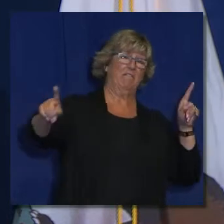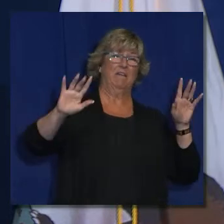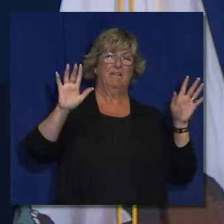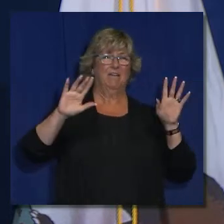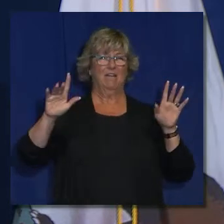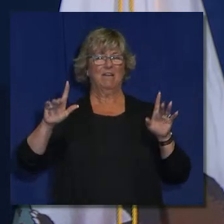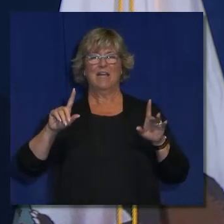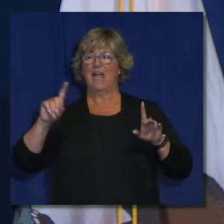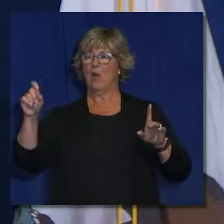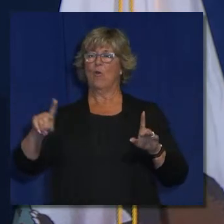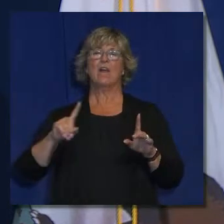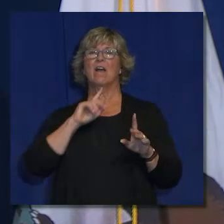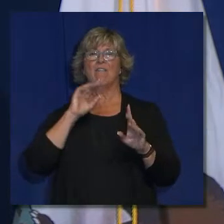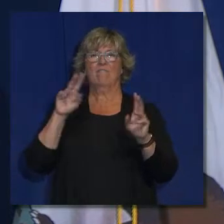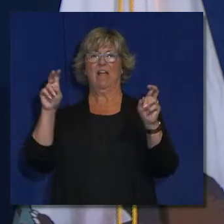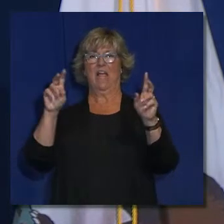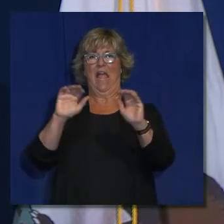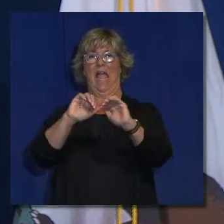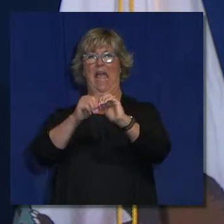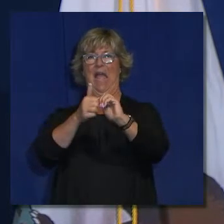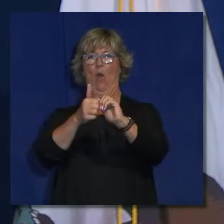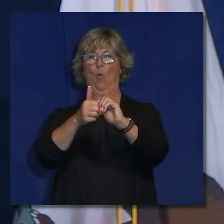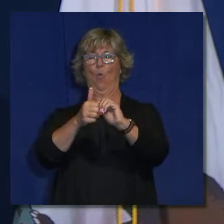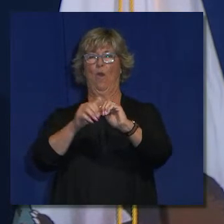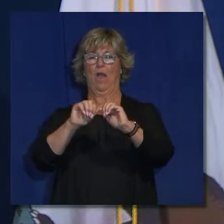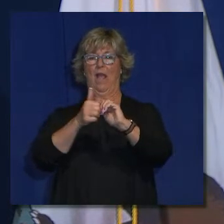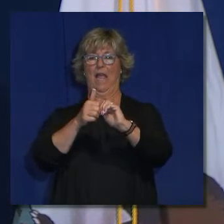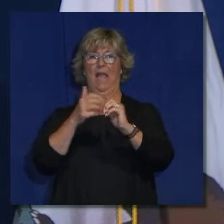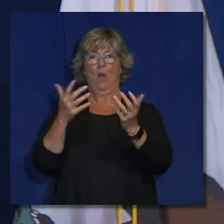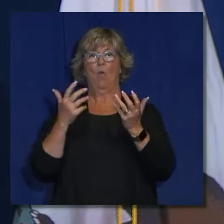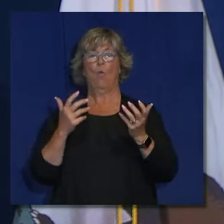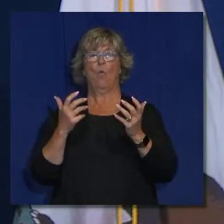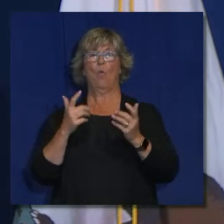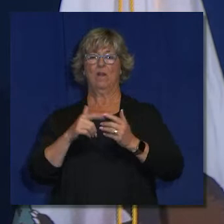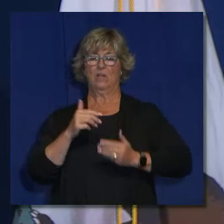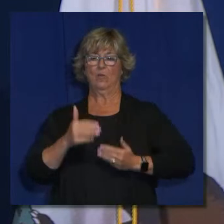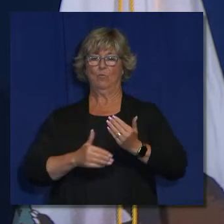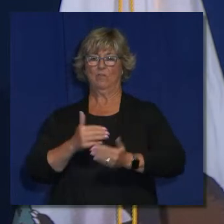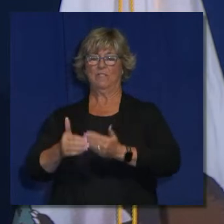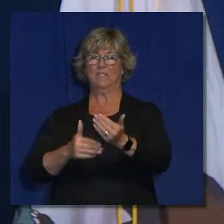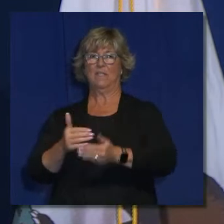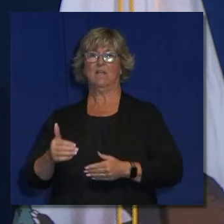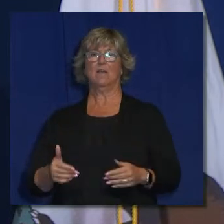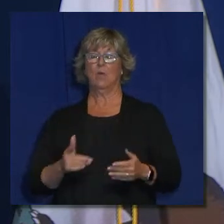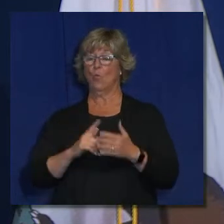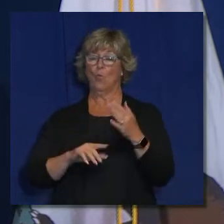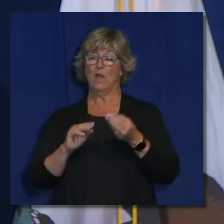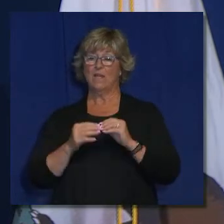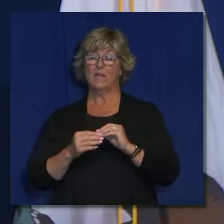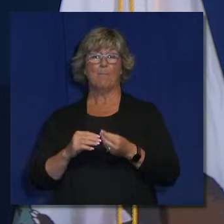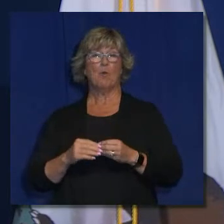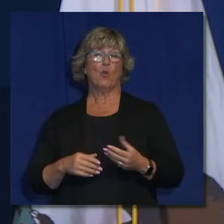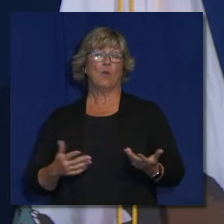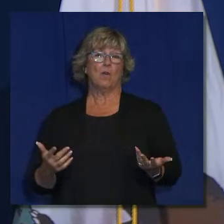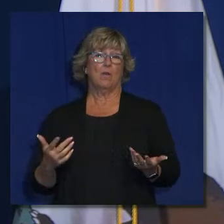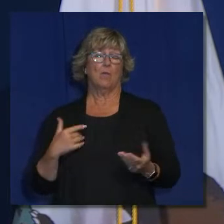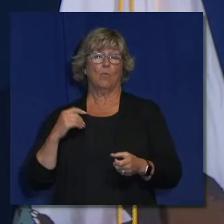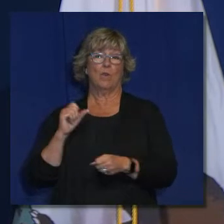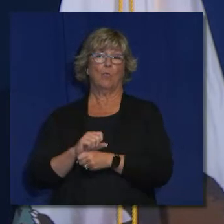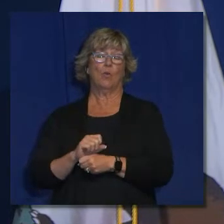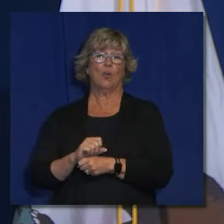question of the how we want to proceed, what figure, what dollar figure. We